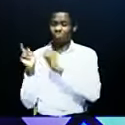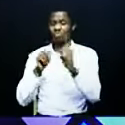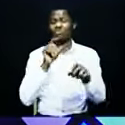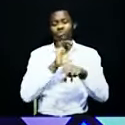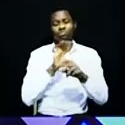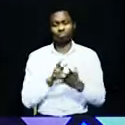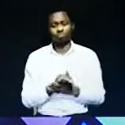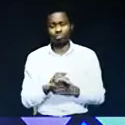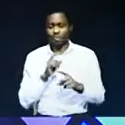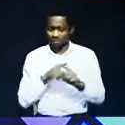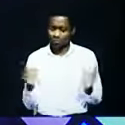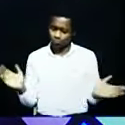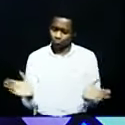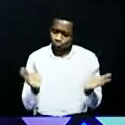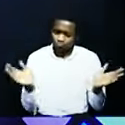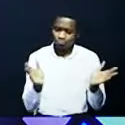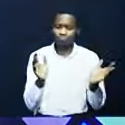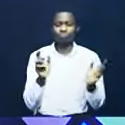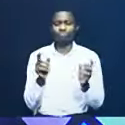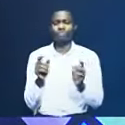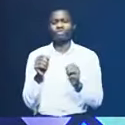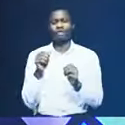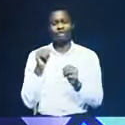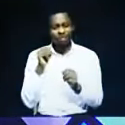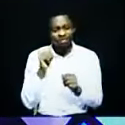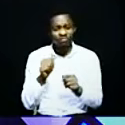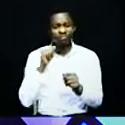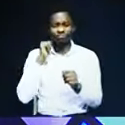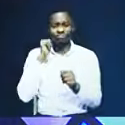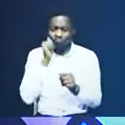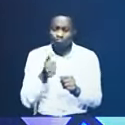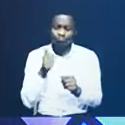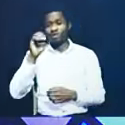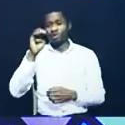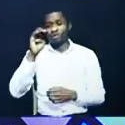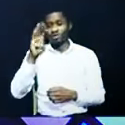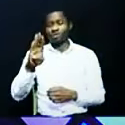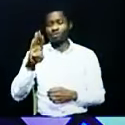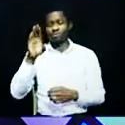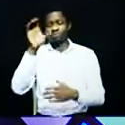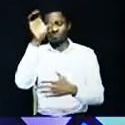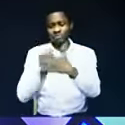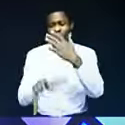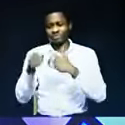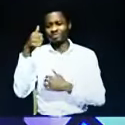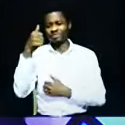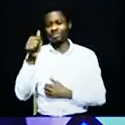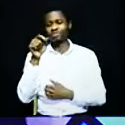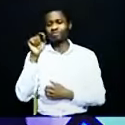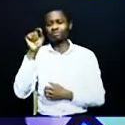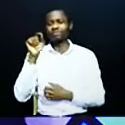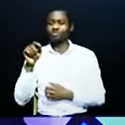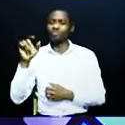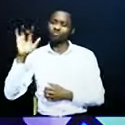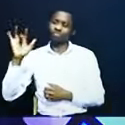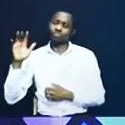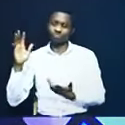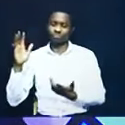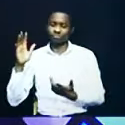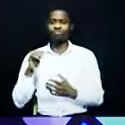another, and all the more as you see the day approaching. Hebrew woman, eti do inti